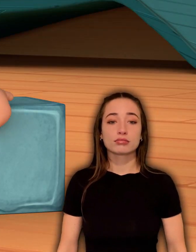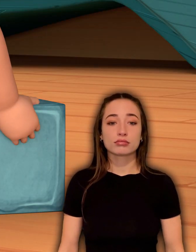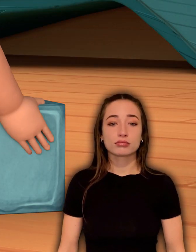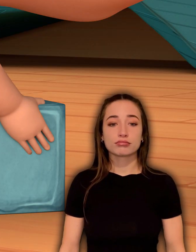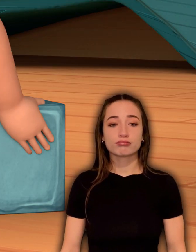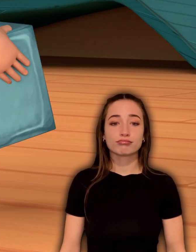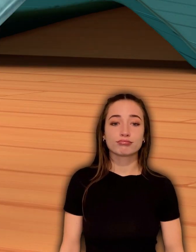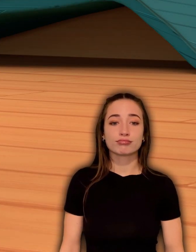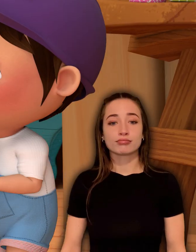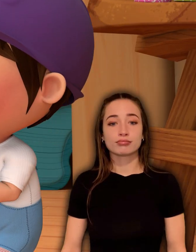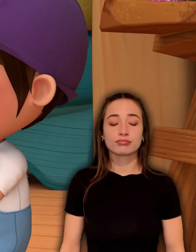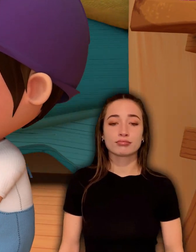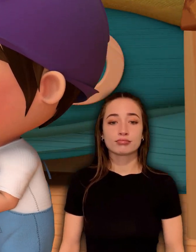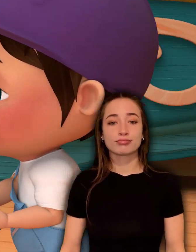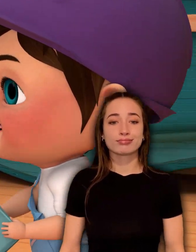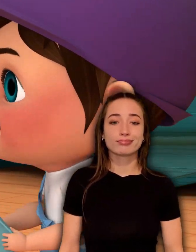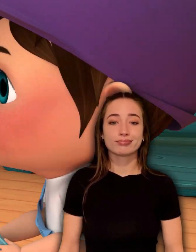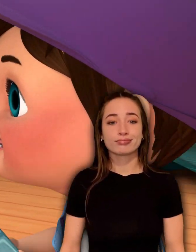ladies